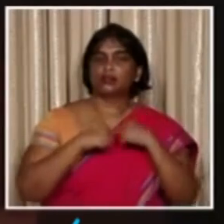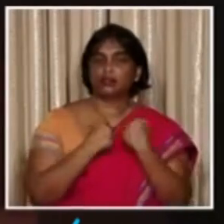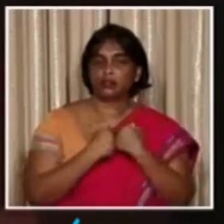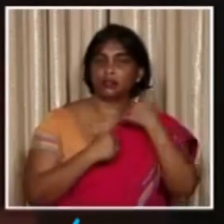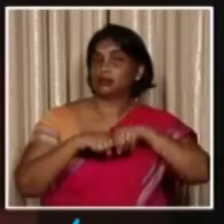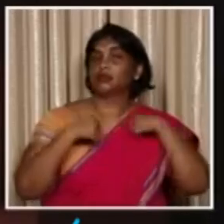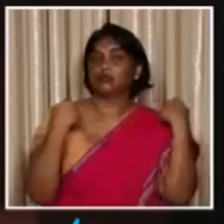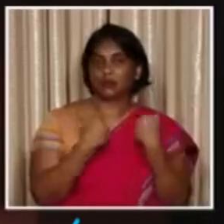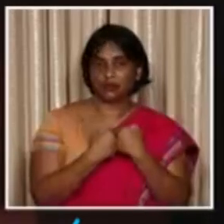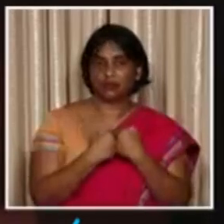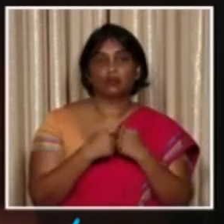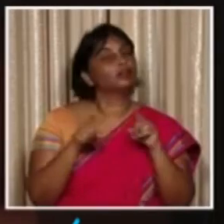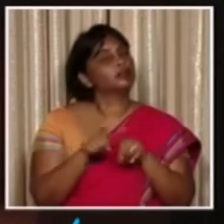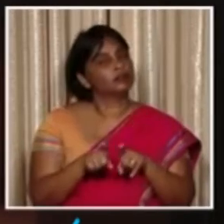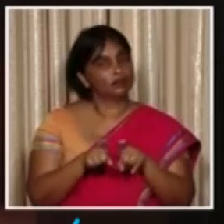by the Cardinal.